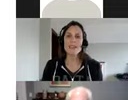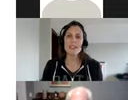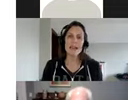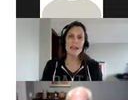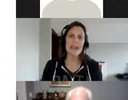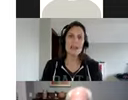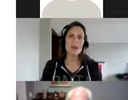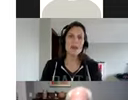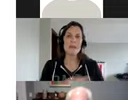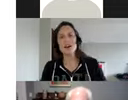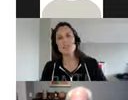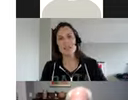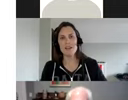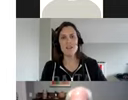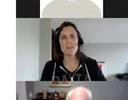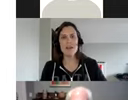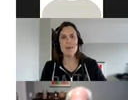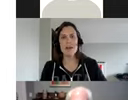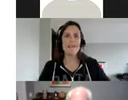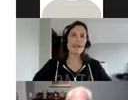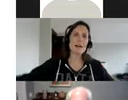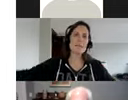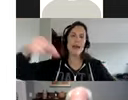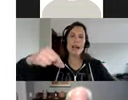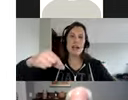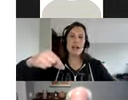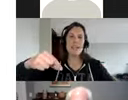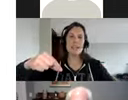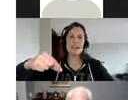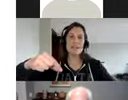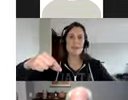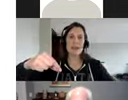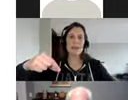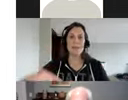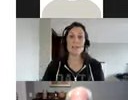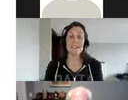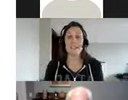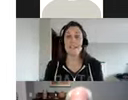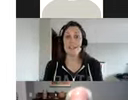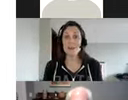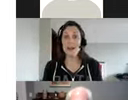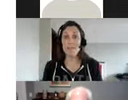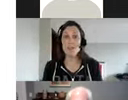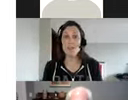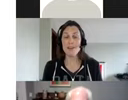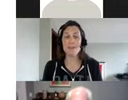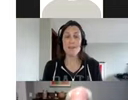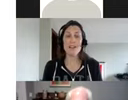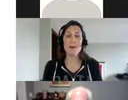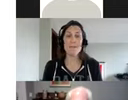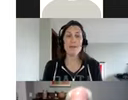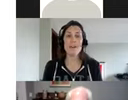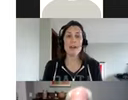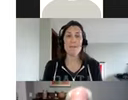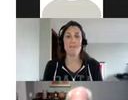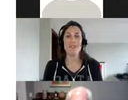they have this line that goes maybe off to the left of the map and then comes back on the right side of the map. Because this is what happens when you're talking